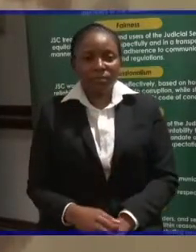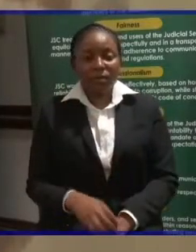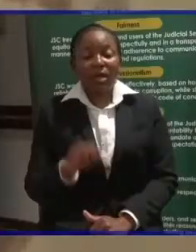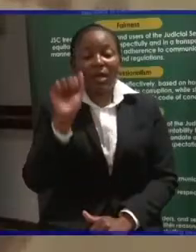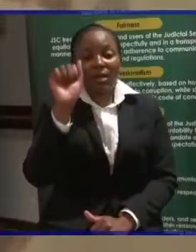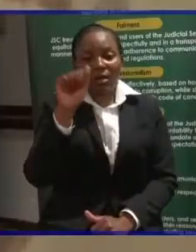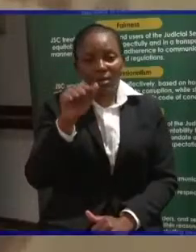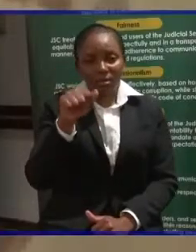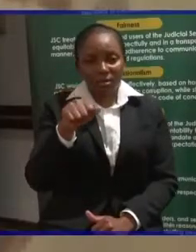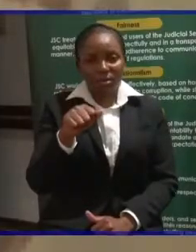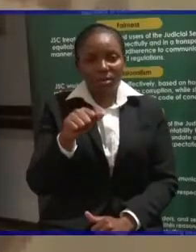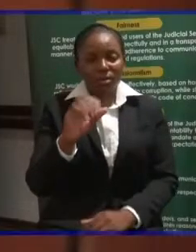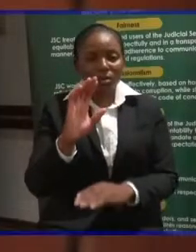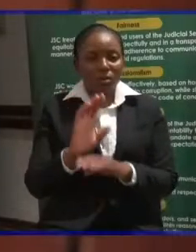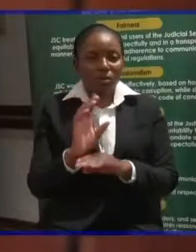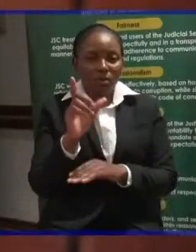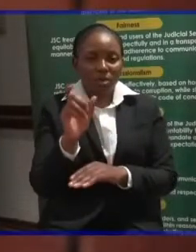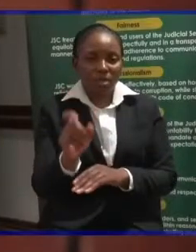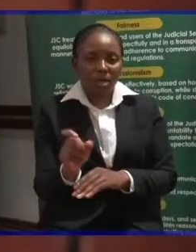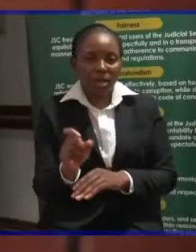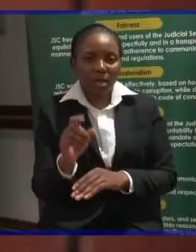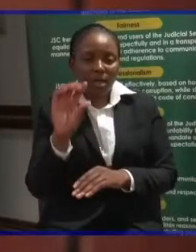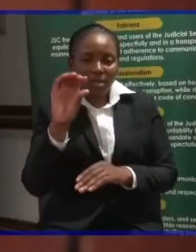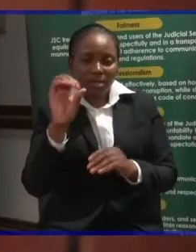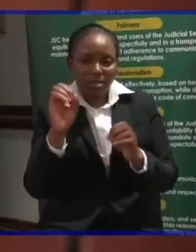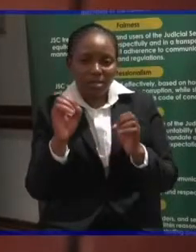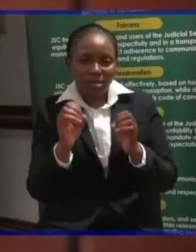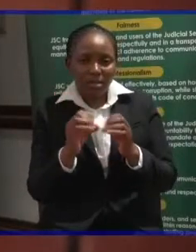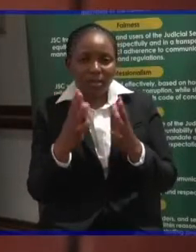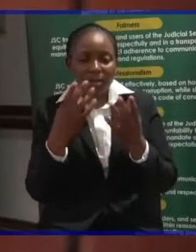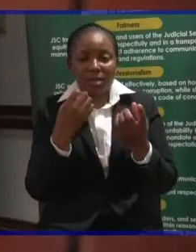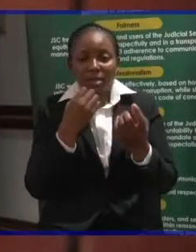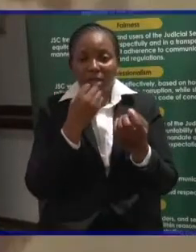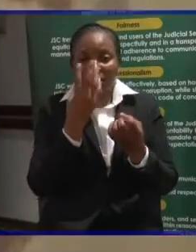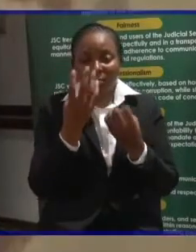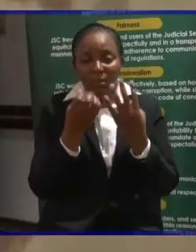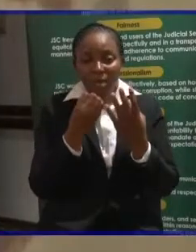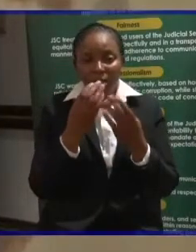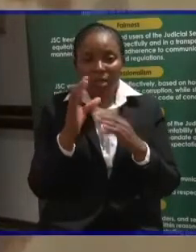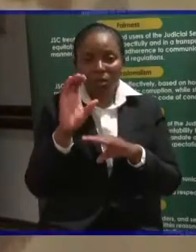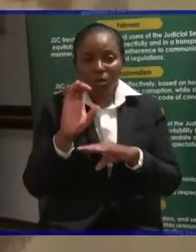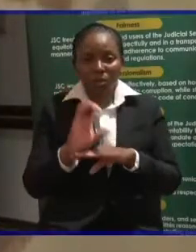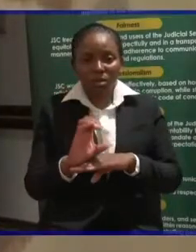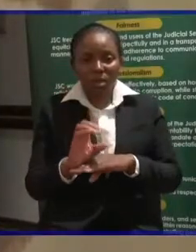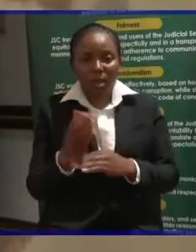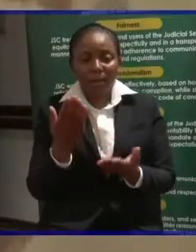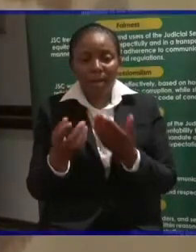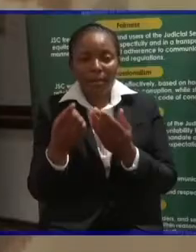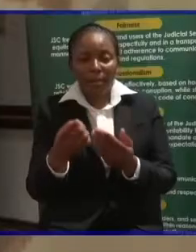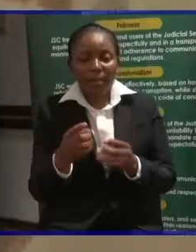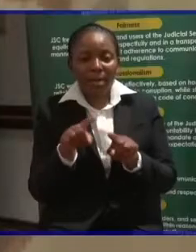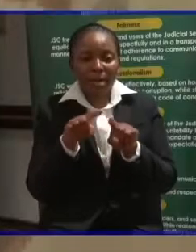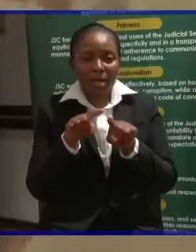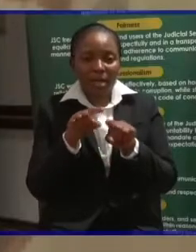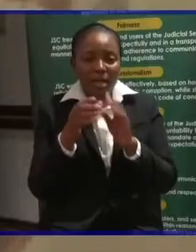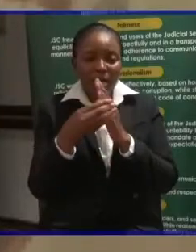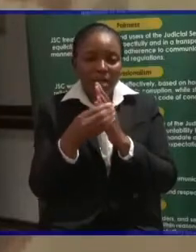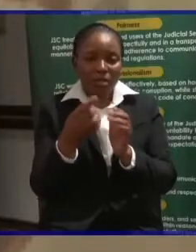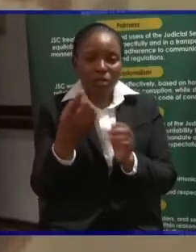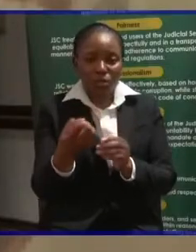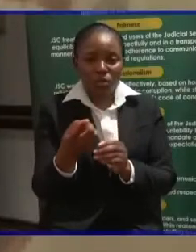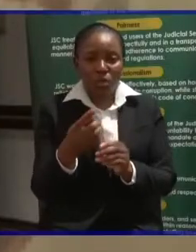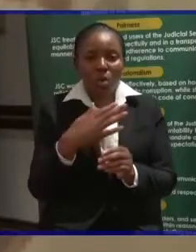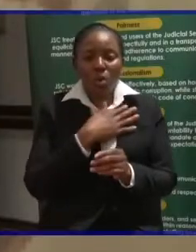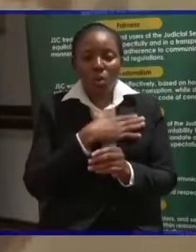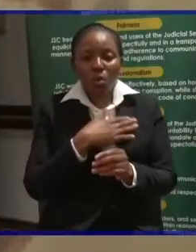Yes, Commissioner. Can you briefly describe to the Commission? In fact, maybe let me lead you. I wanted to find